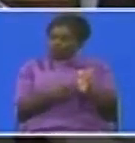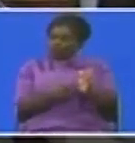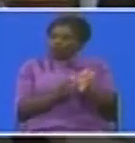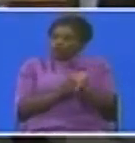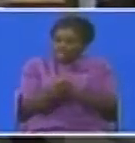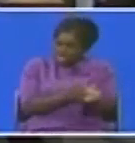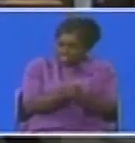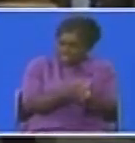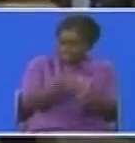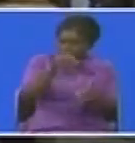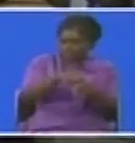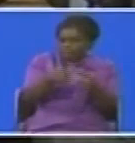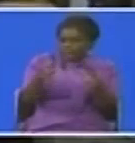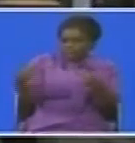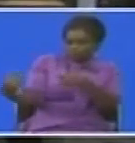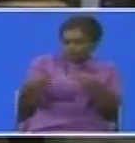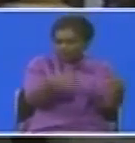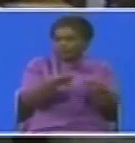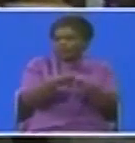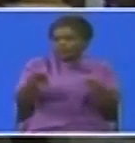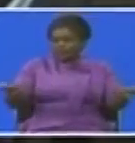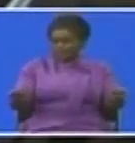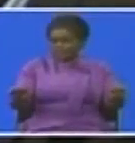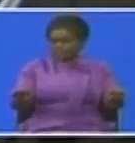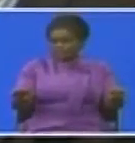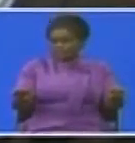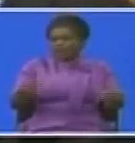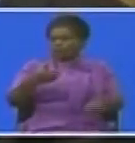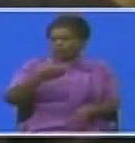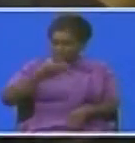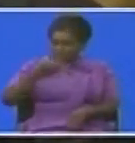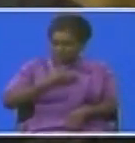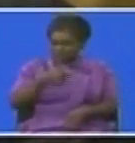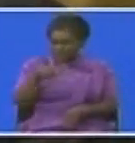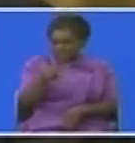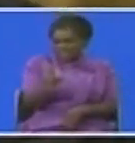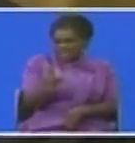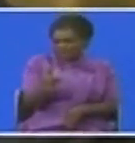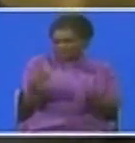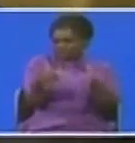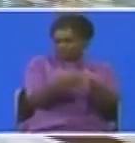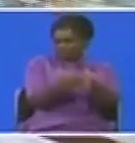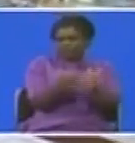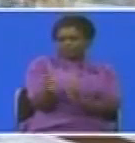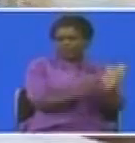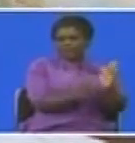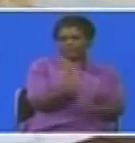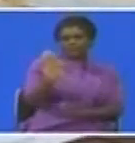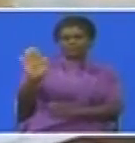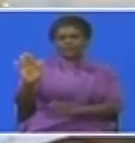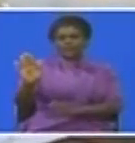azma ya kuwekeza nchini, lakini mizozo ya ardhi hasa ya kijamii kuhusu umiliki wake umewafanya kusitisha mipango